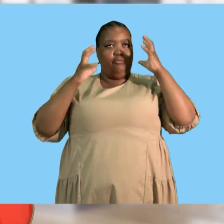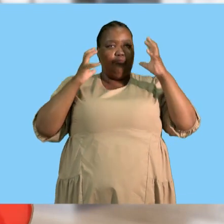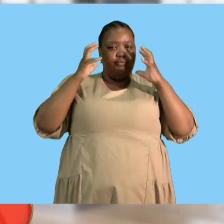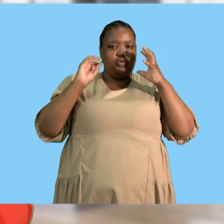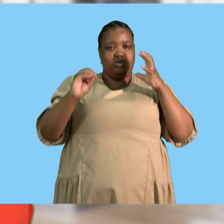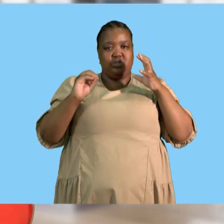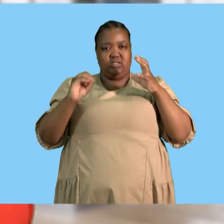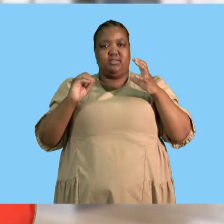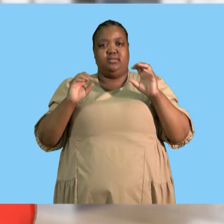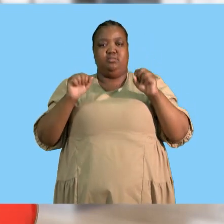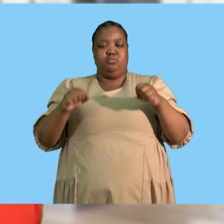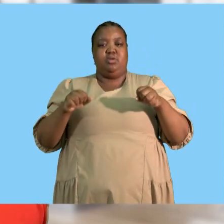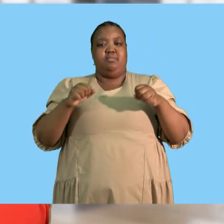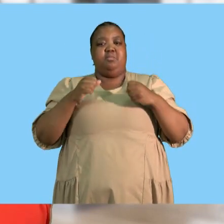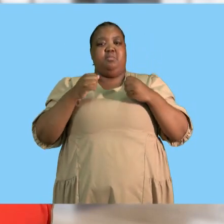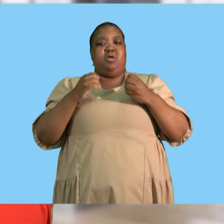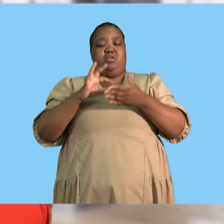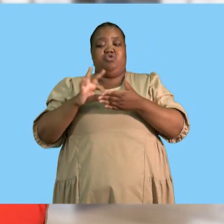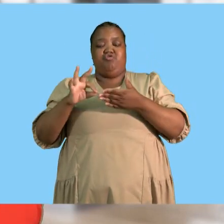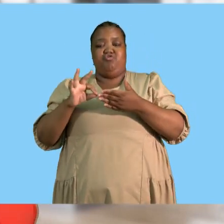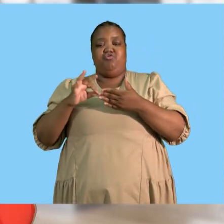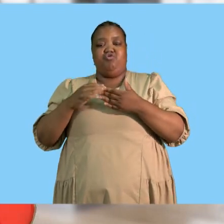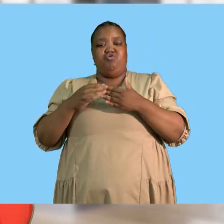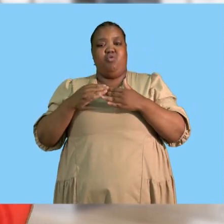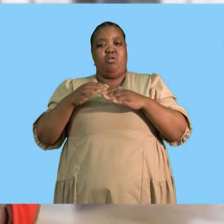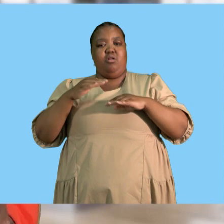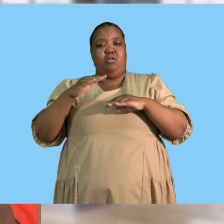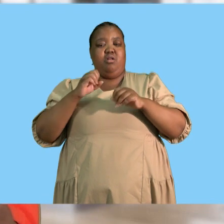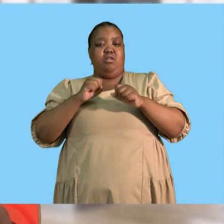have concerning the contractual implications.